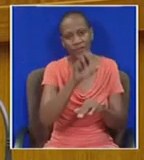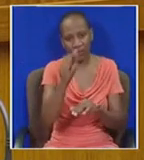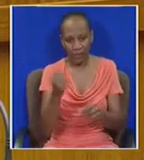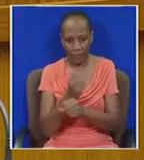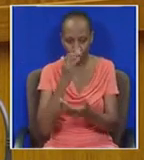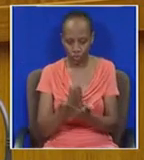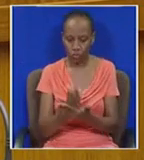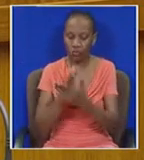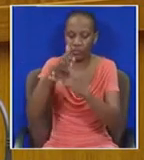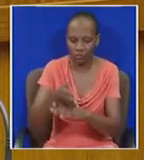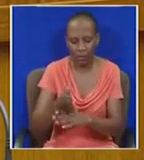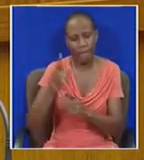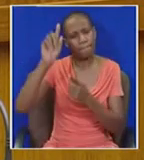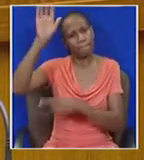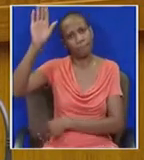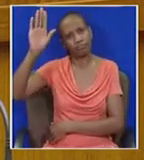breaches. Point of order.